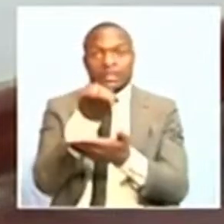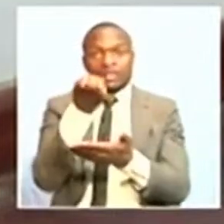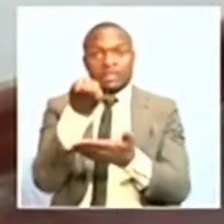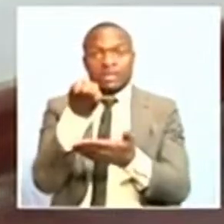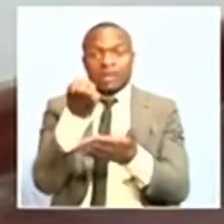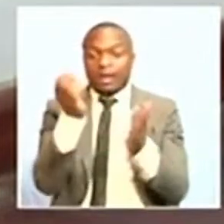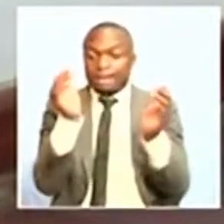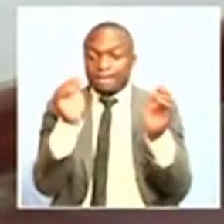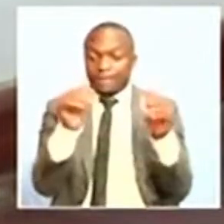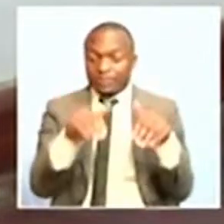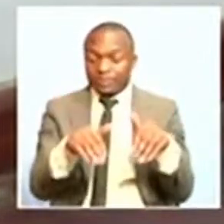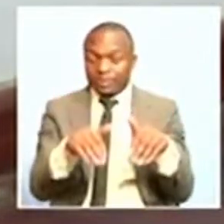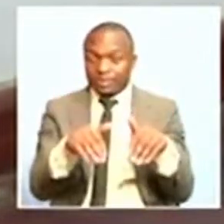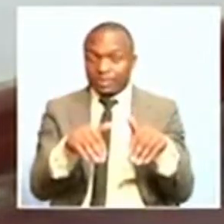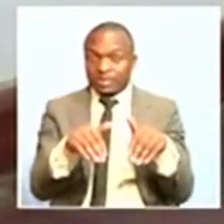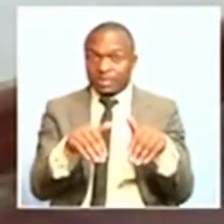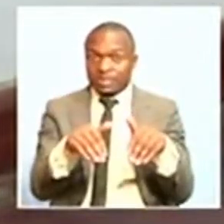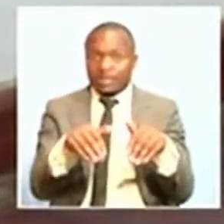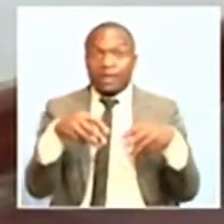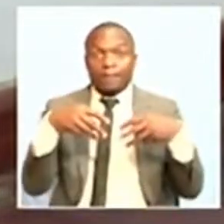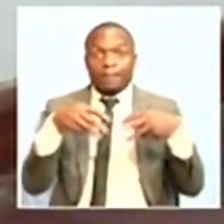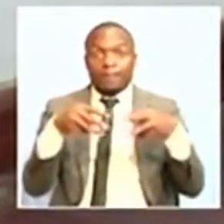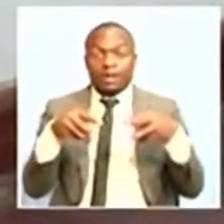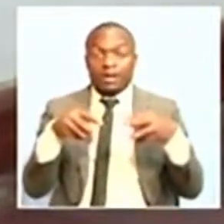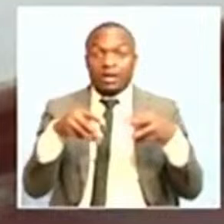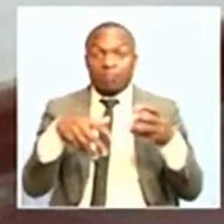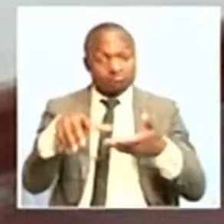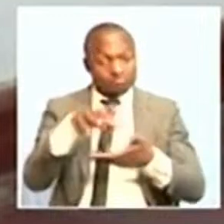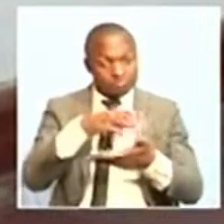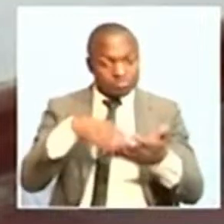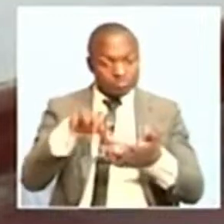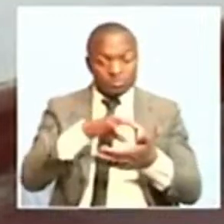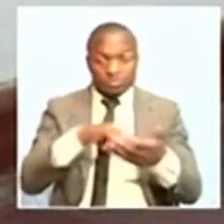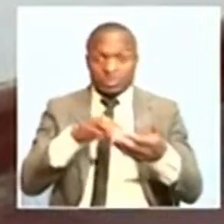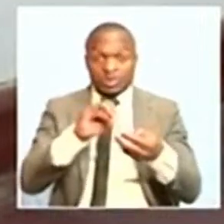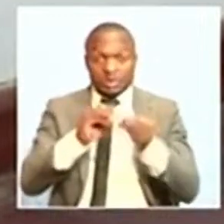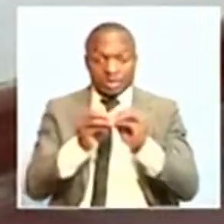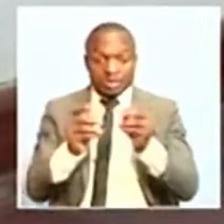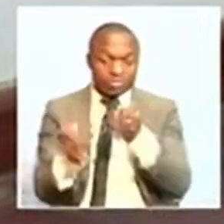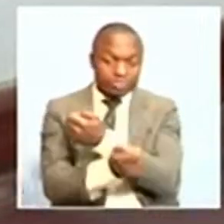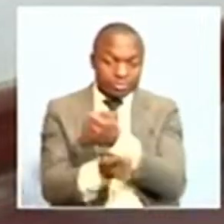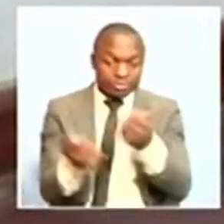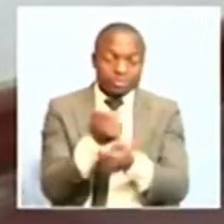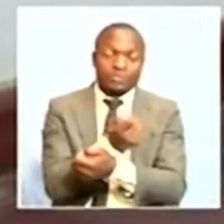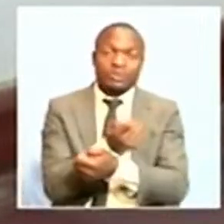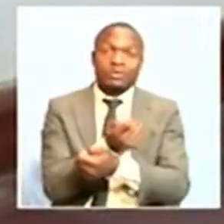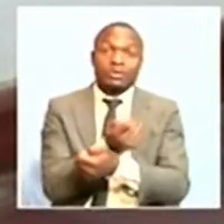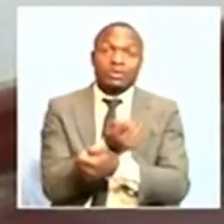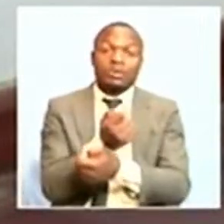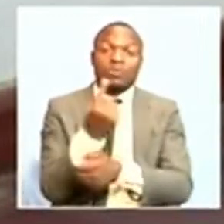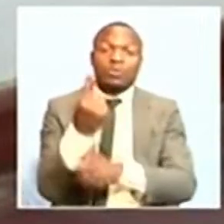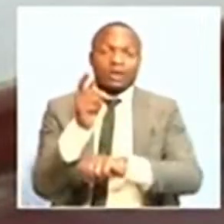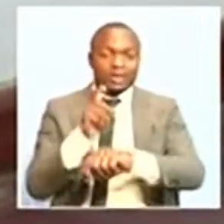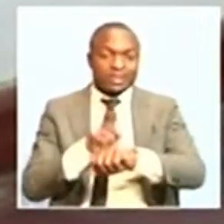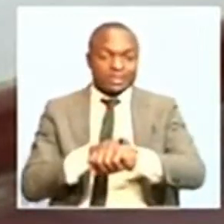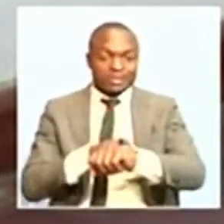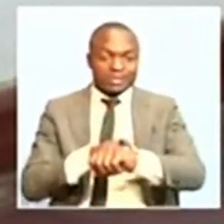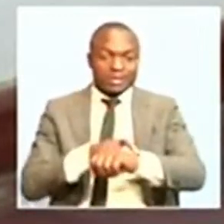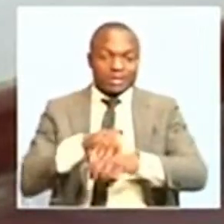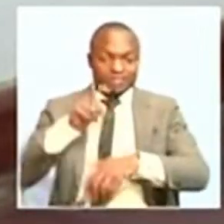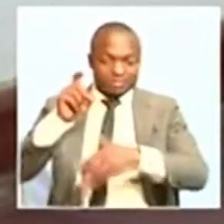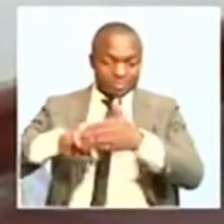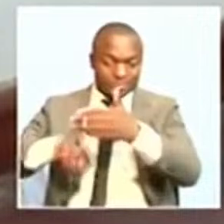downturns, sudden market disruptions, regulatory changes, or significant one-time expenses, which may lead